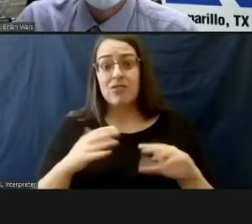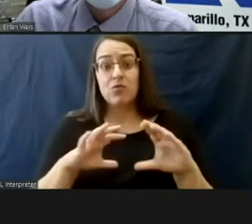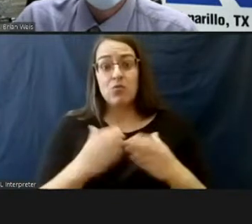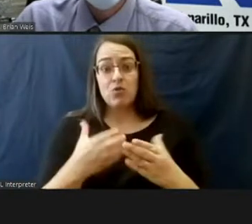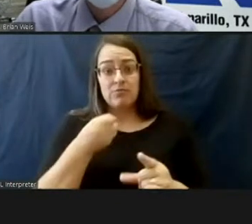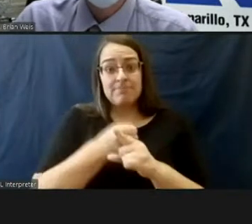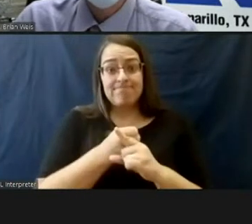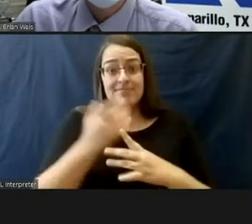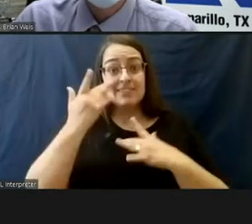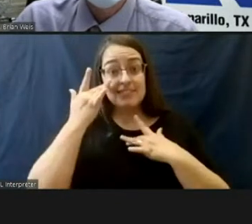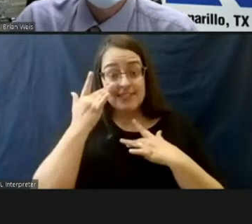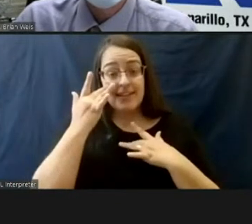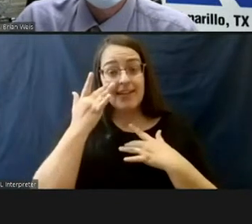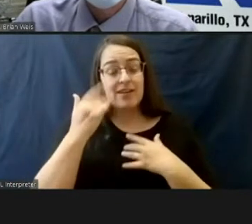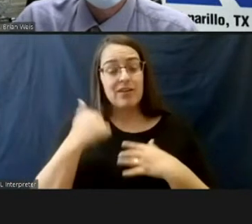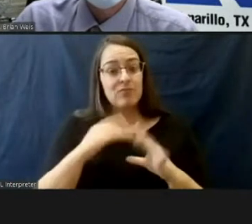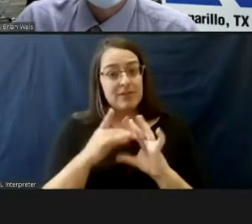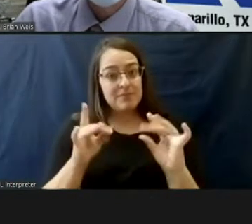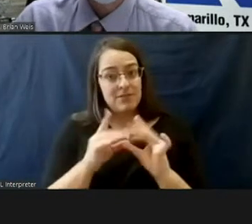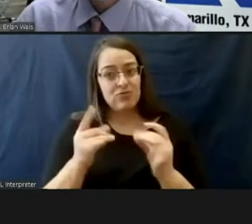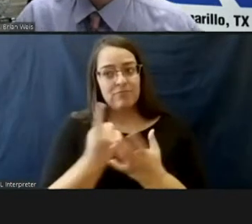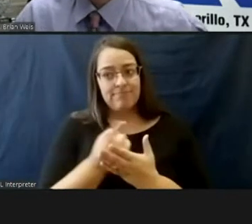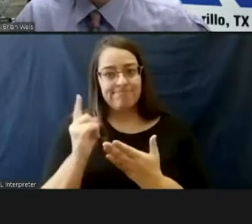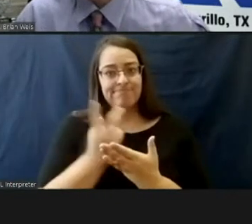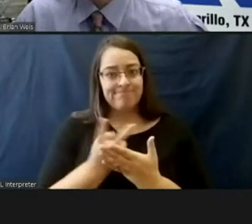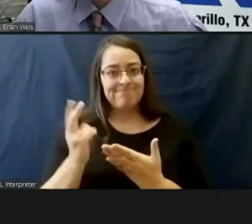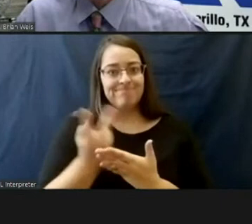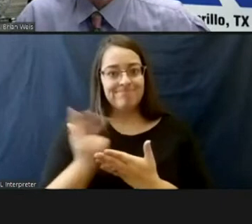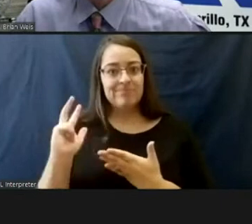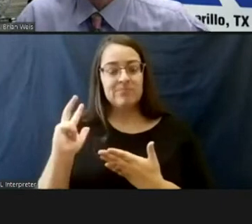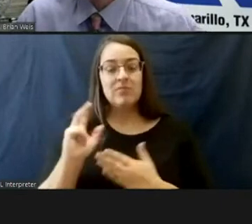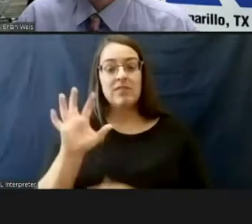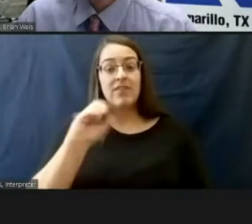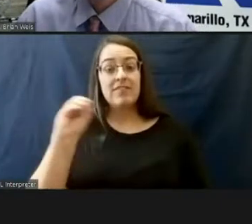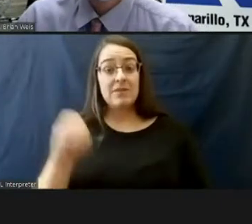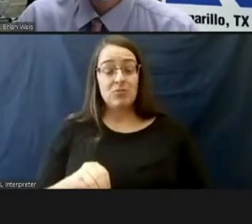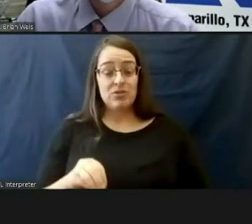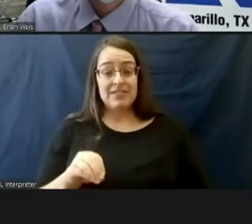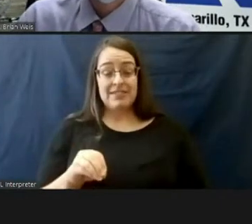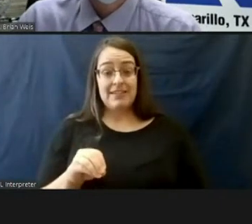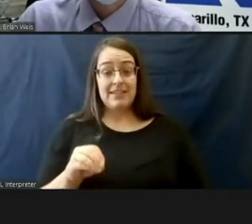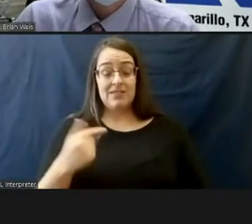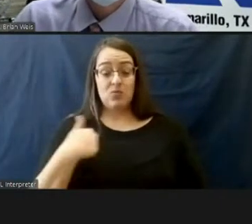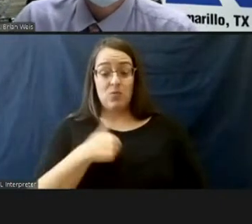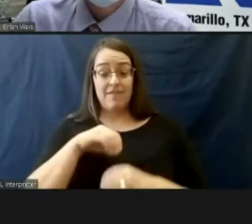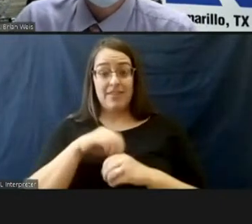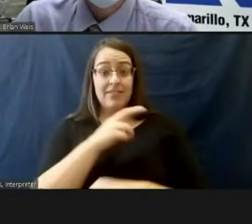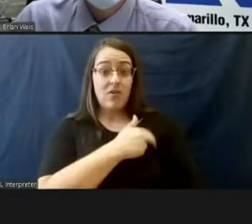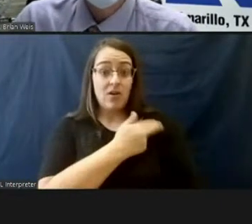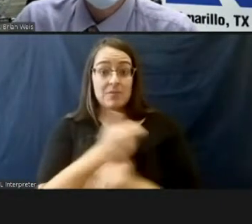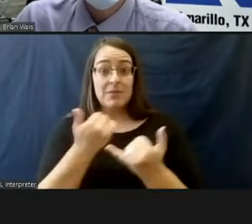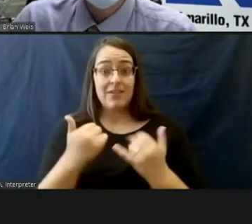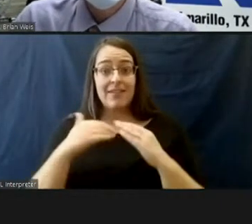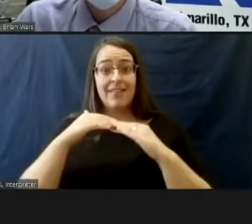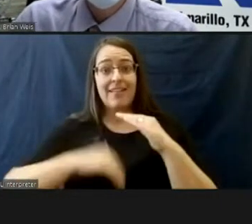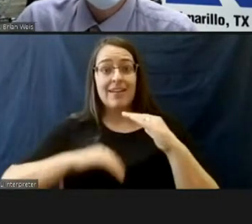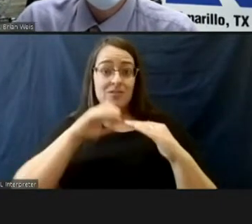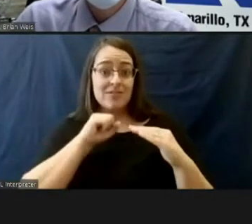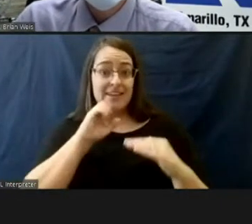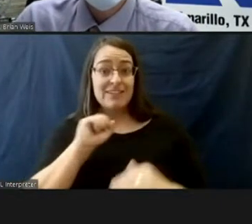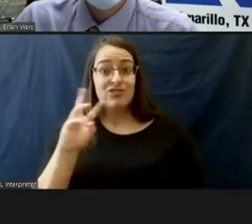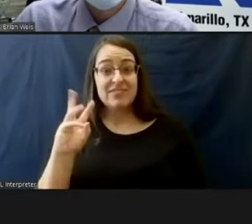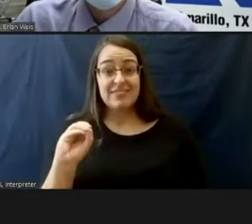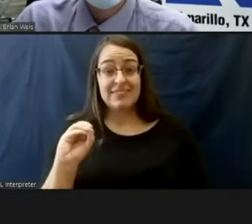time again over the past several weeks. 50% of the patients we have admitted now are less than age 60.